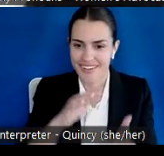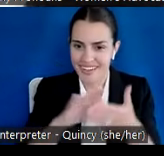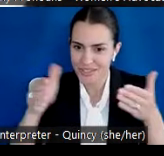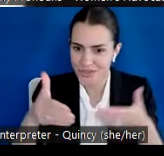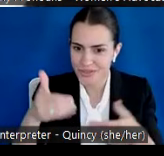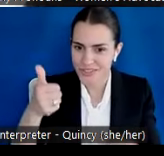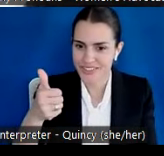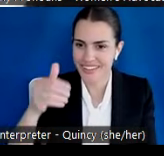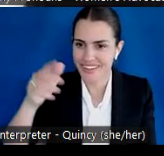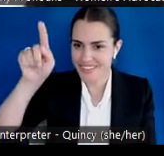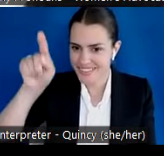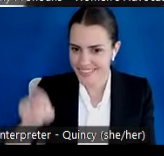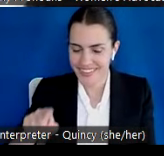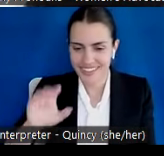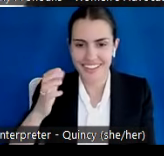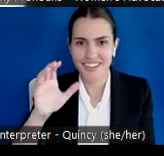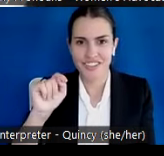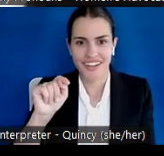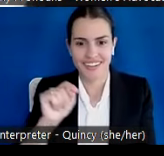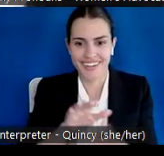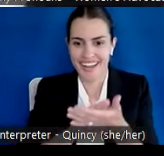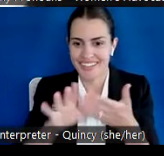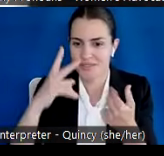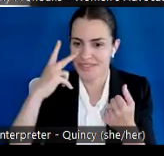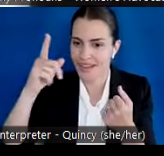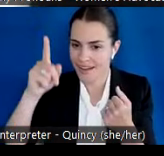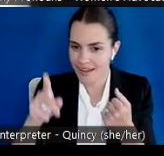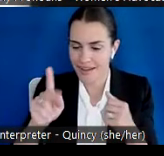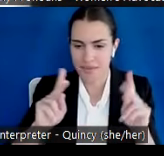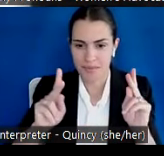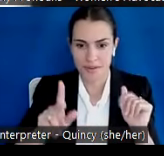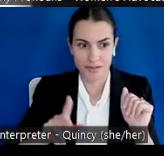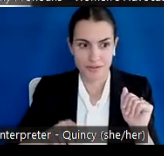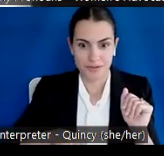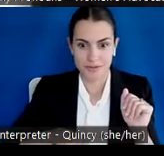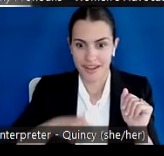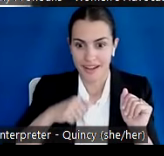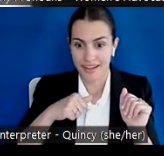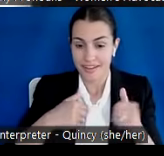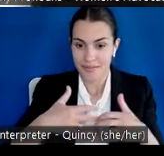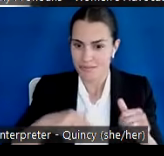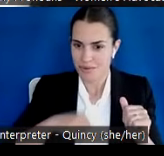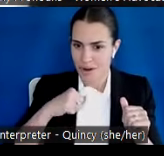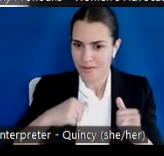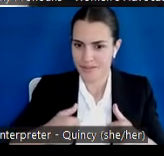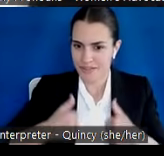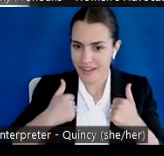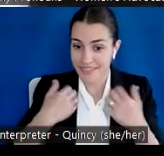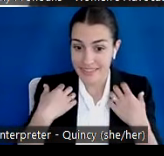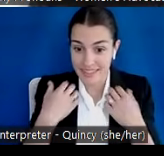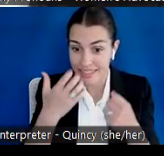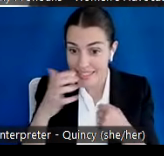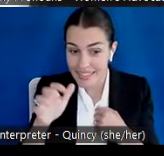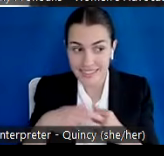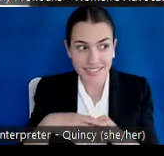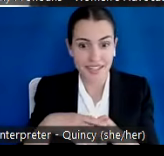really enjoyed reading what people are proud of, whether it's surviving the heat, whether it's helping people get housed,